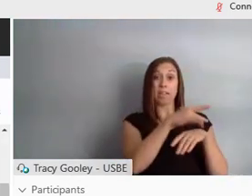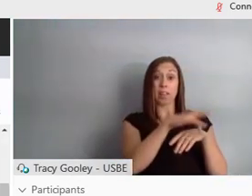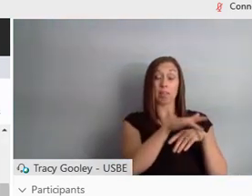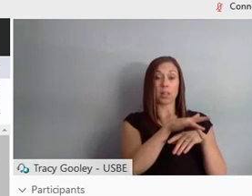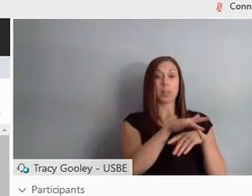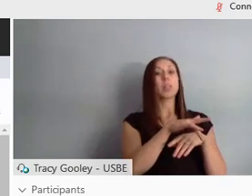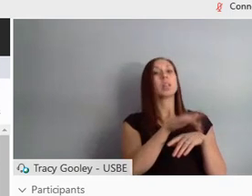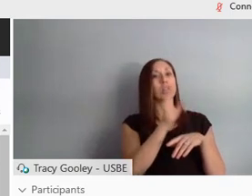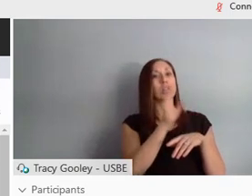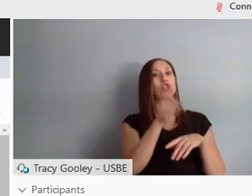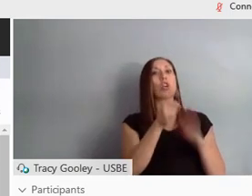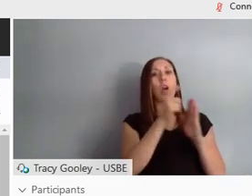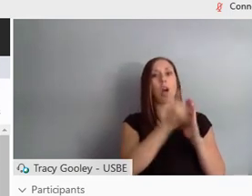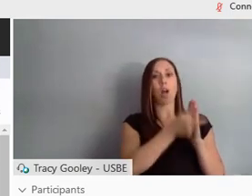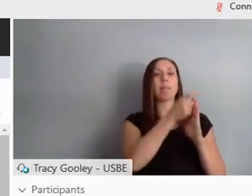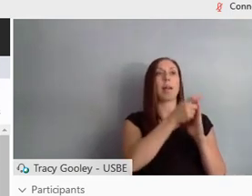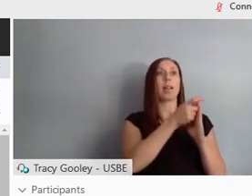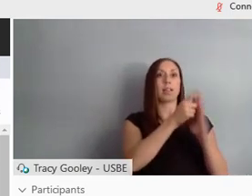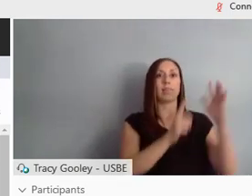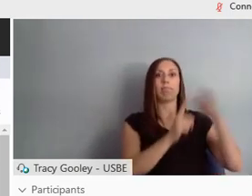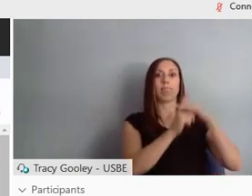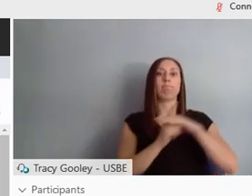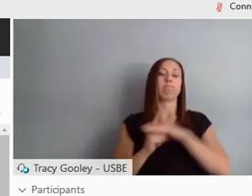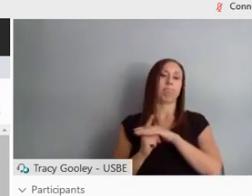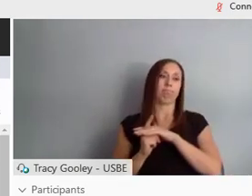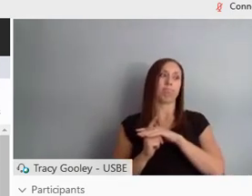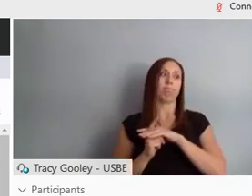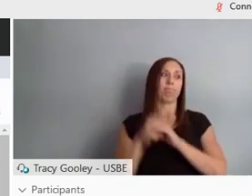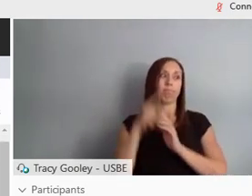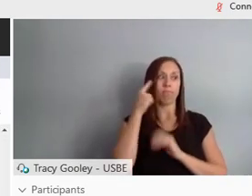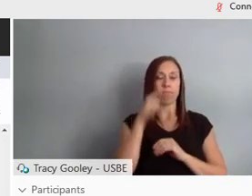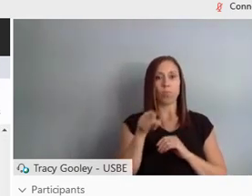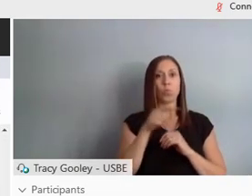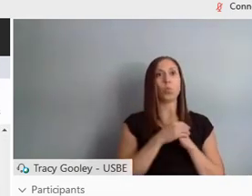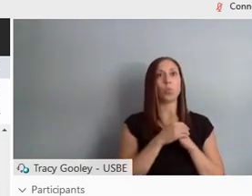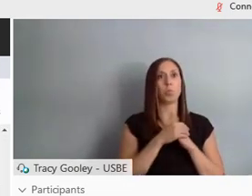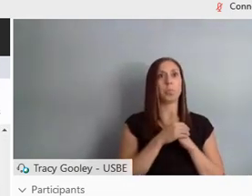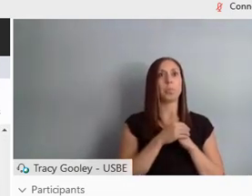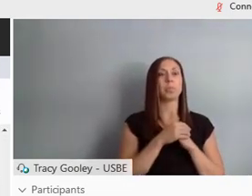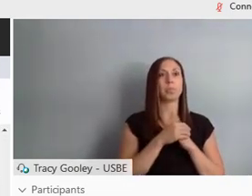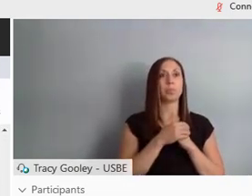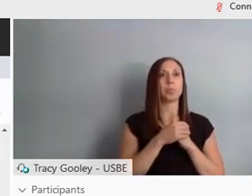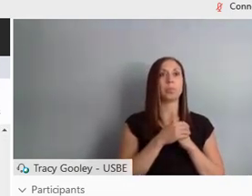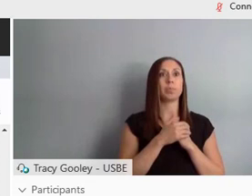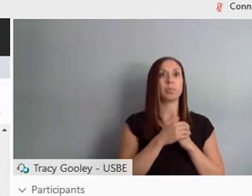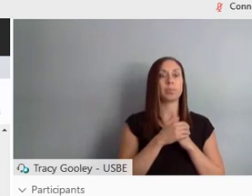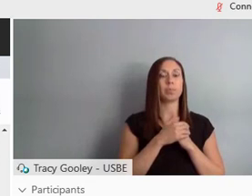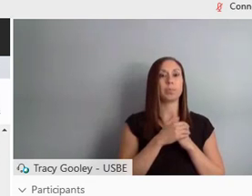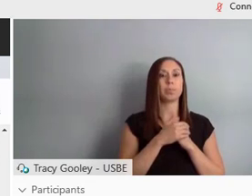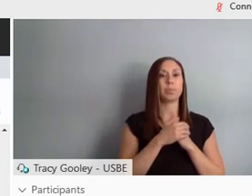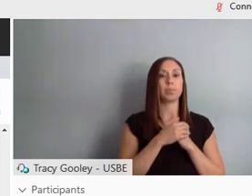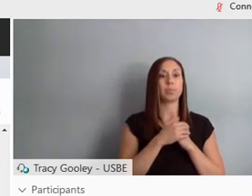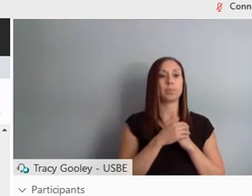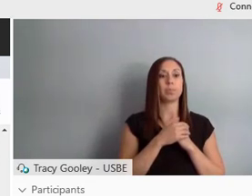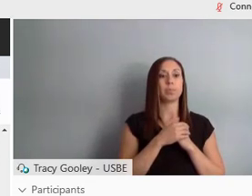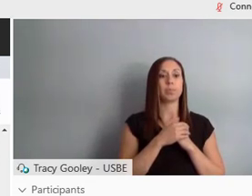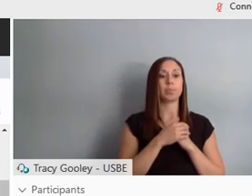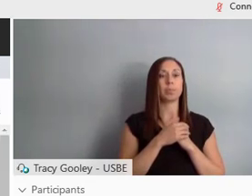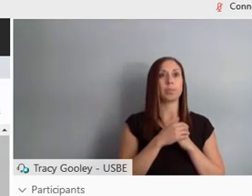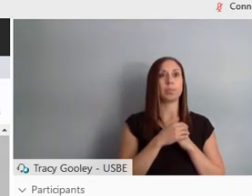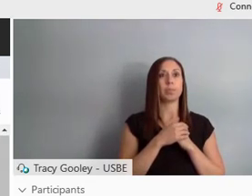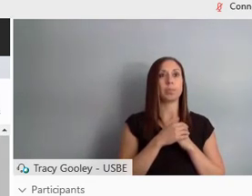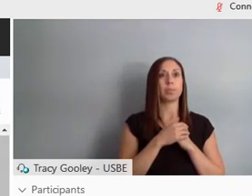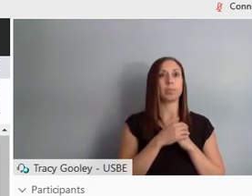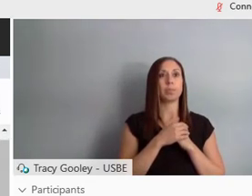school will all automatically be populated for you. So I have